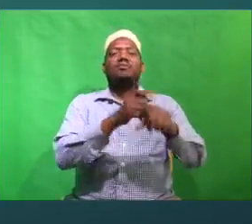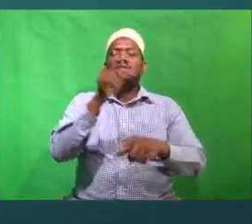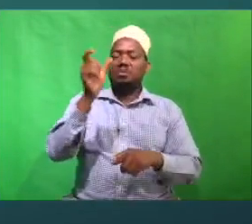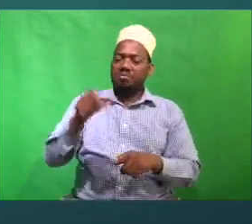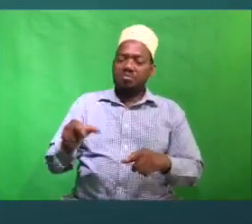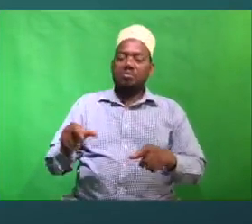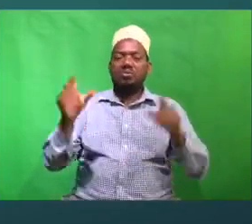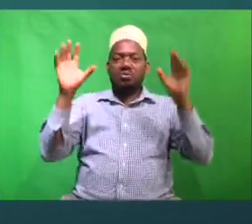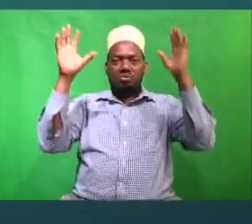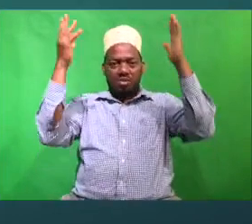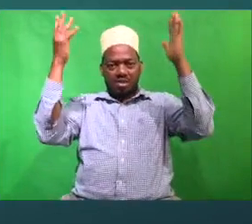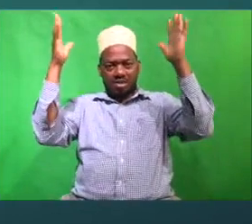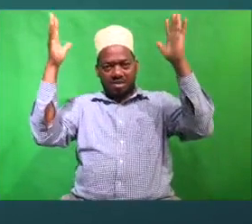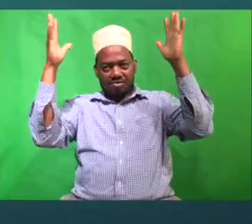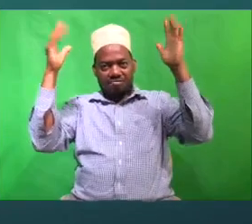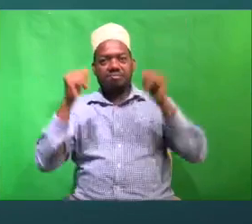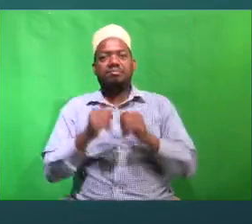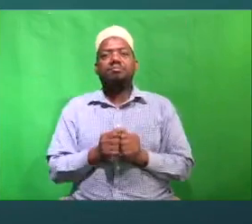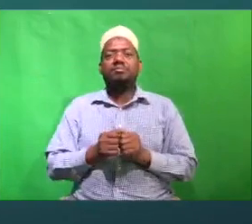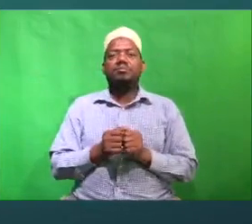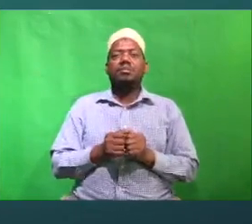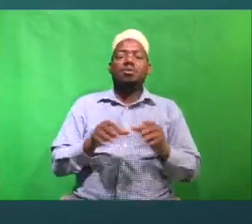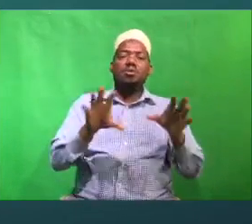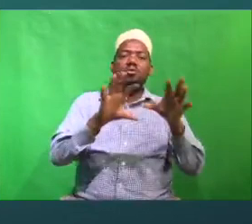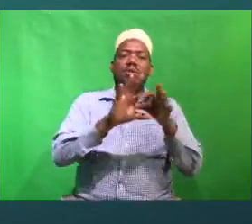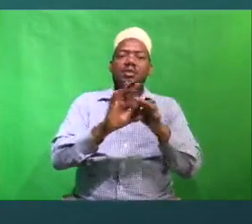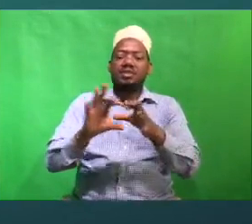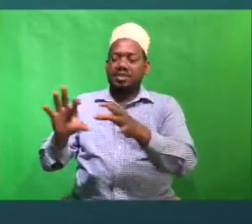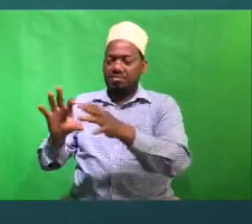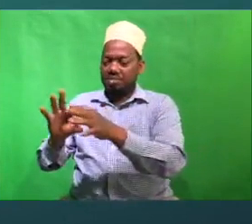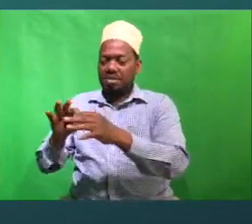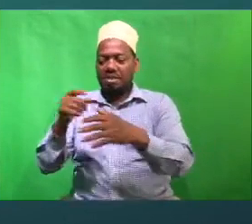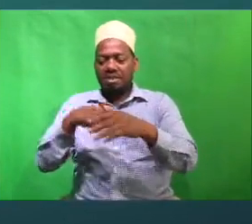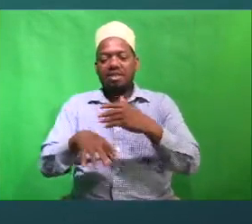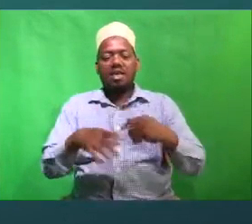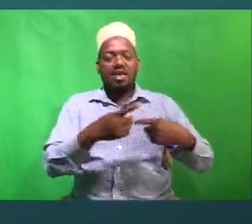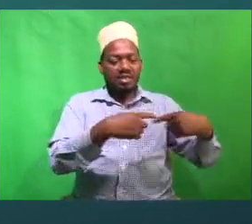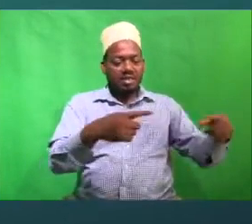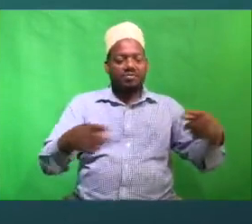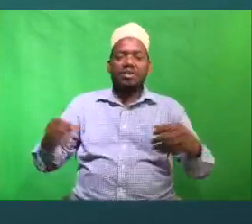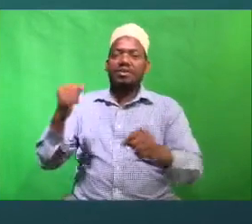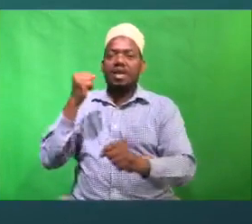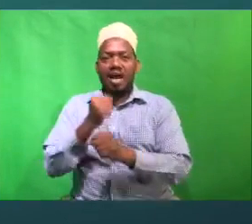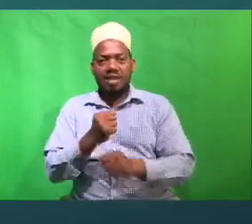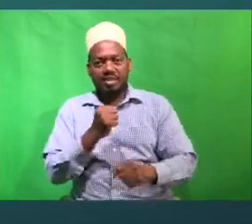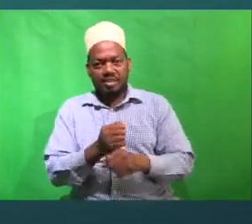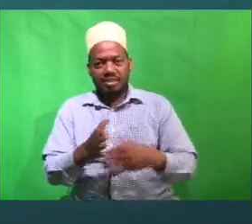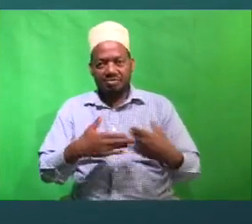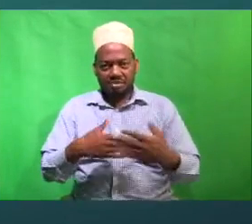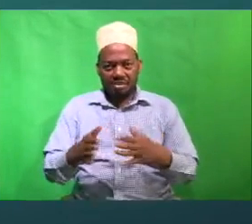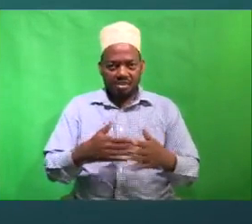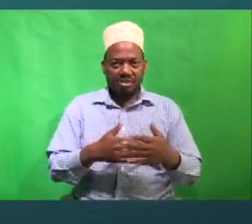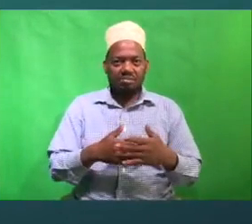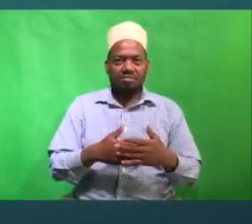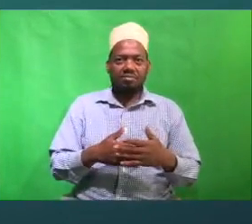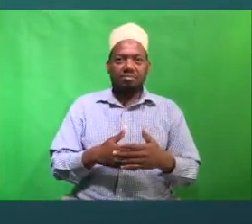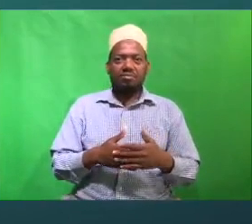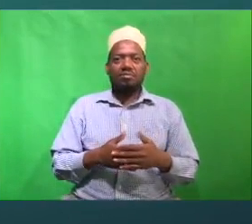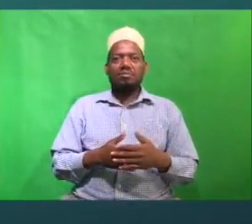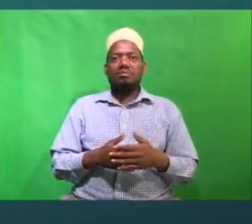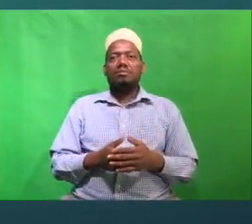people to live there or to participate in that different activity concerning to the water